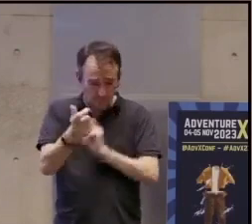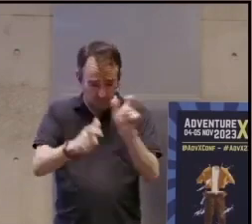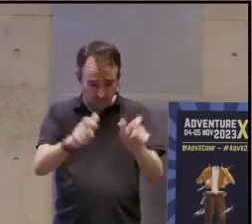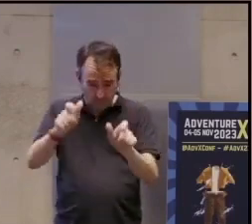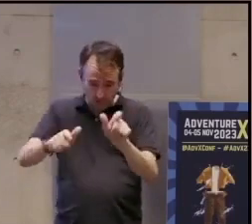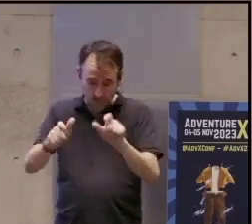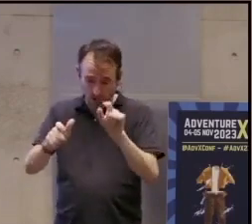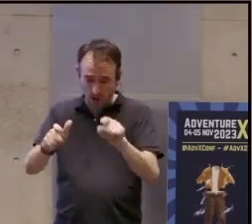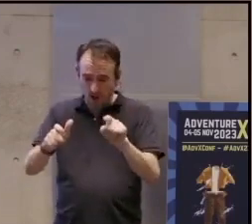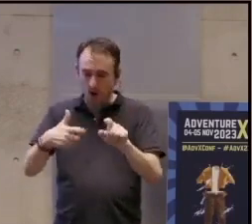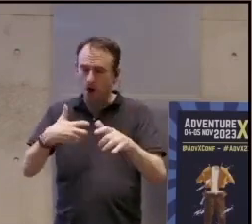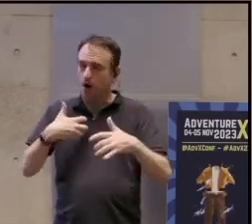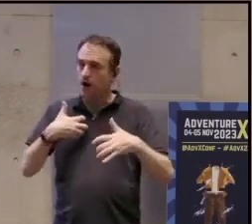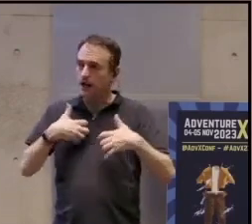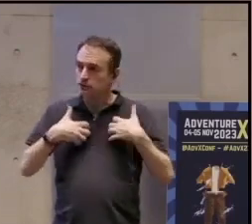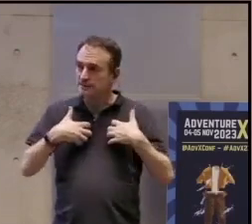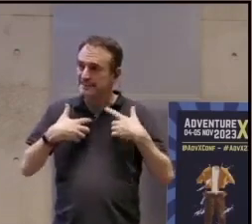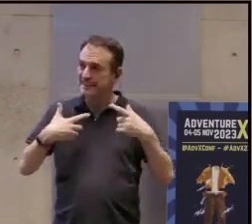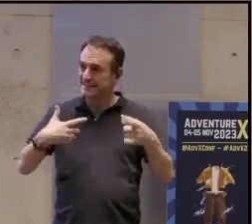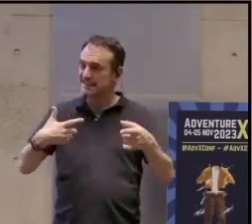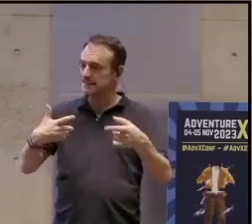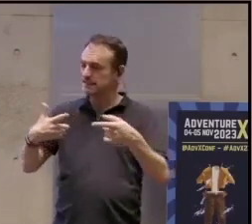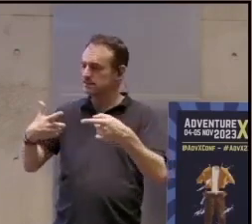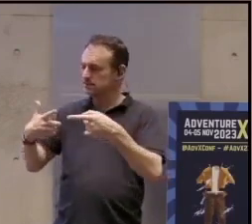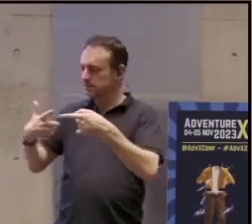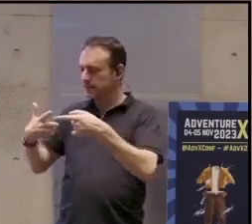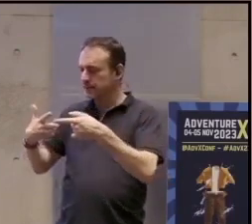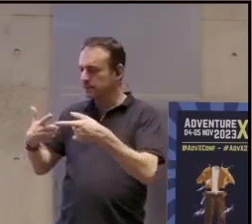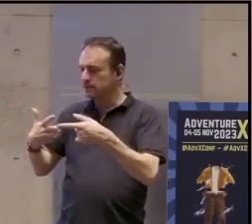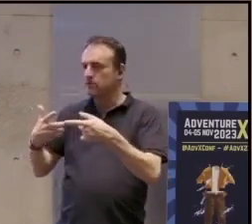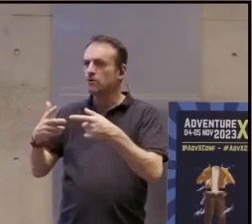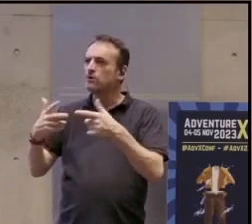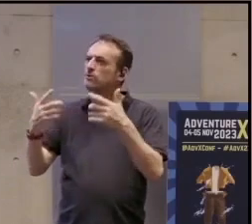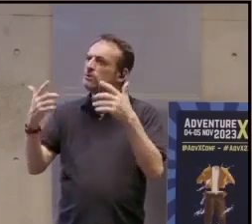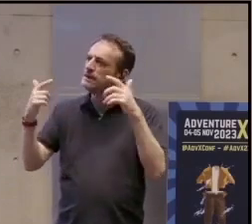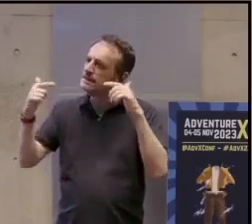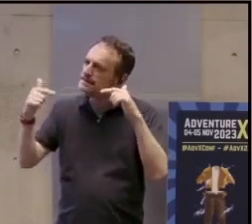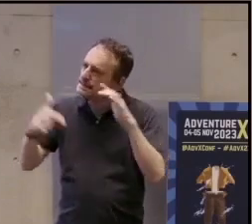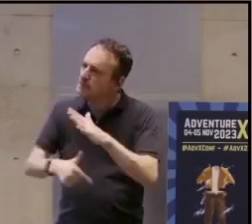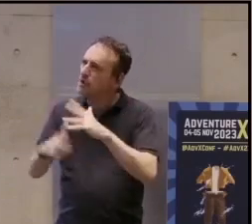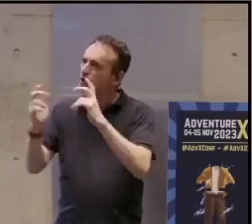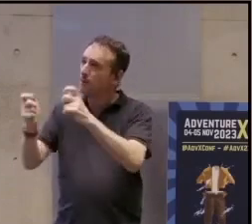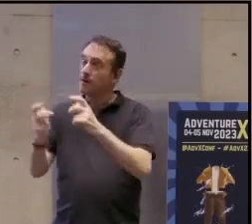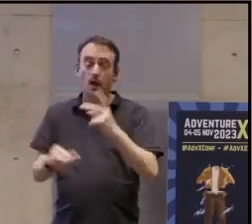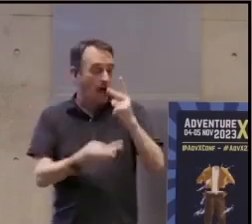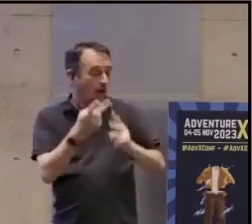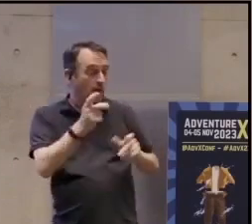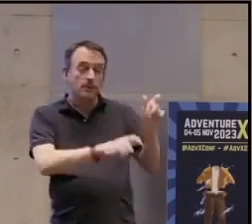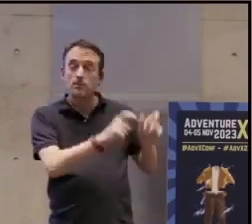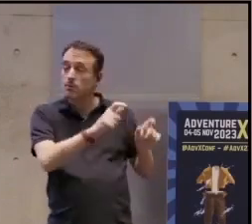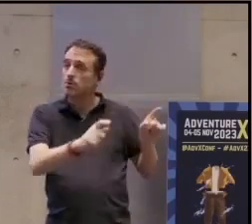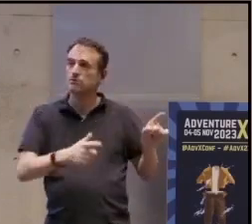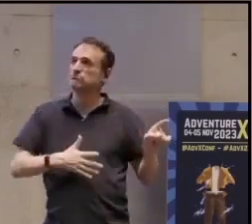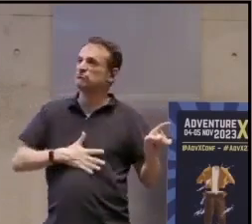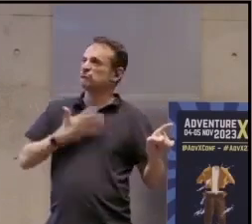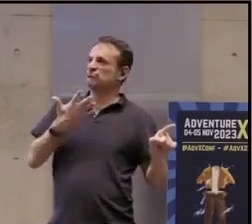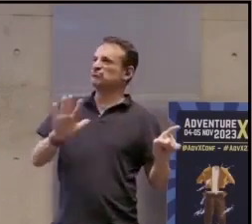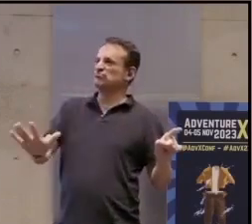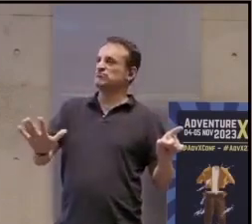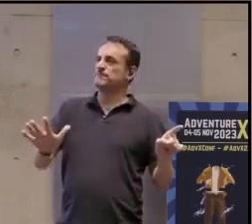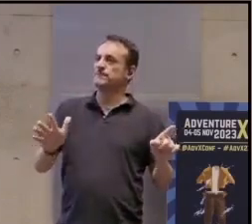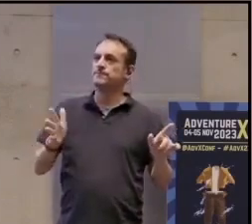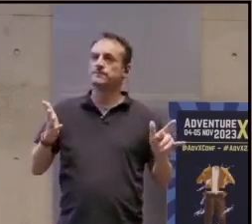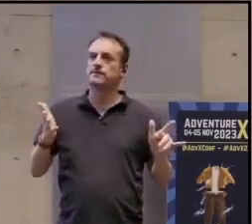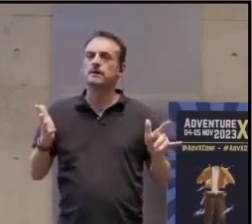deals with something so heavy, or like a medical condition, and some others are just not interested? And that explains why